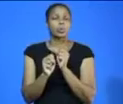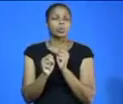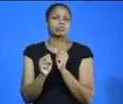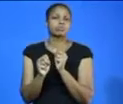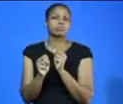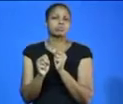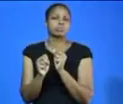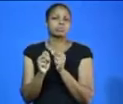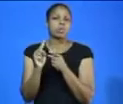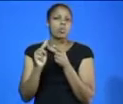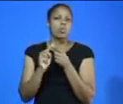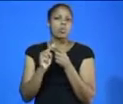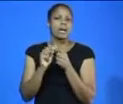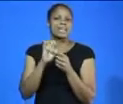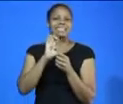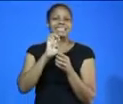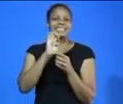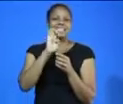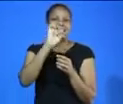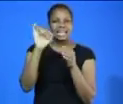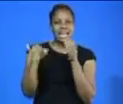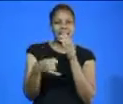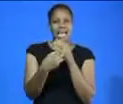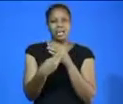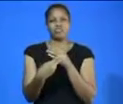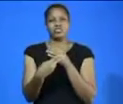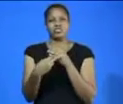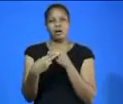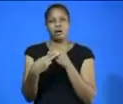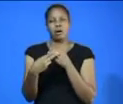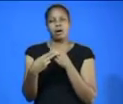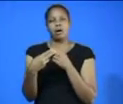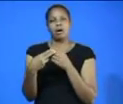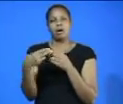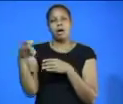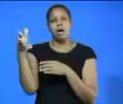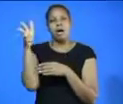Elijah heard it, he wrapped